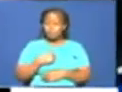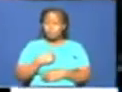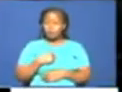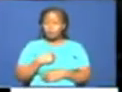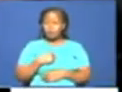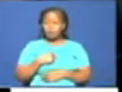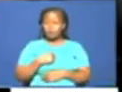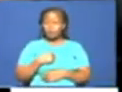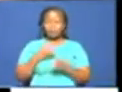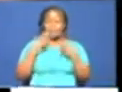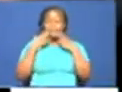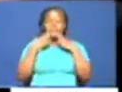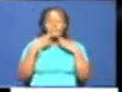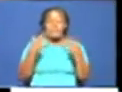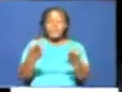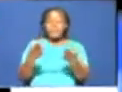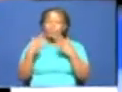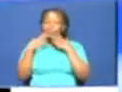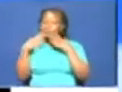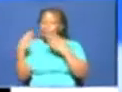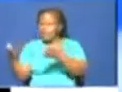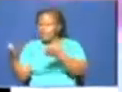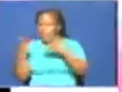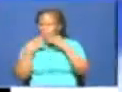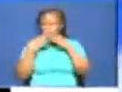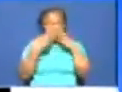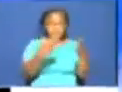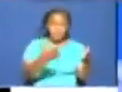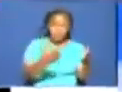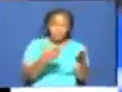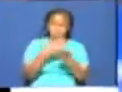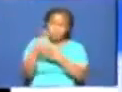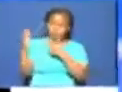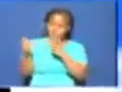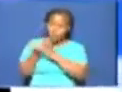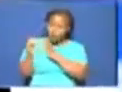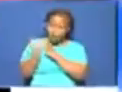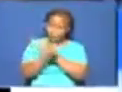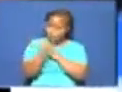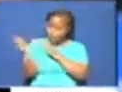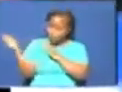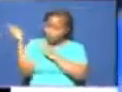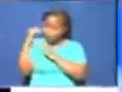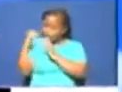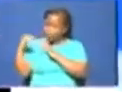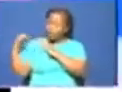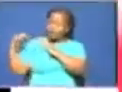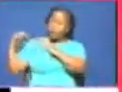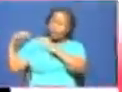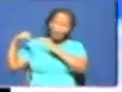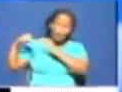natoa shukrani kwenu nyote kwa kufika siku ya leo kwa wingi.